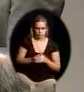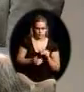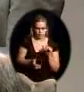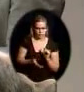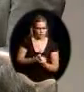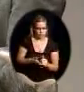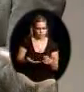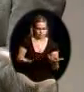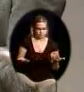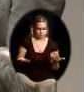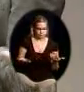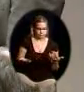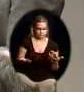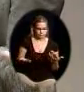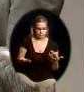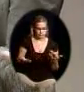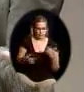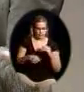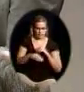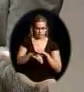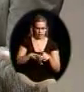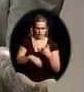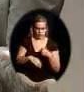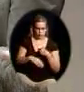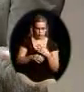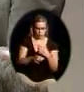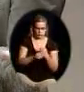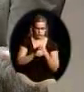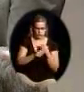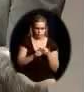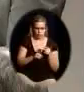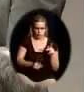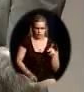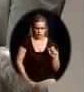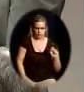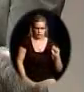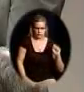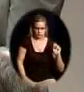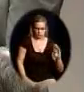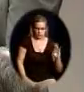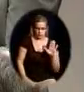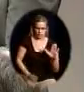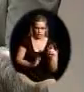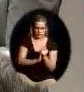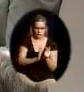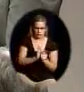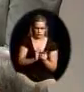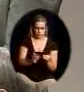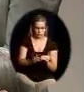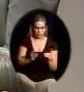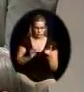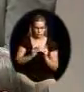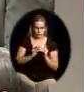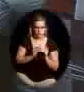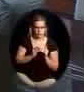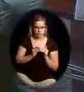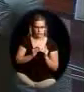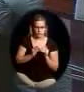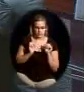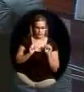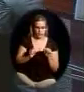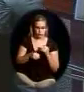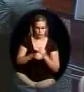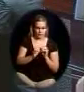pretty much the advice that we've received from KSB and their legal department as well. Scott, could you make